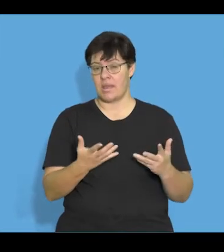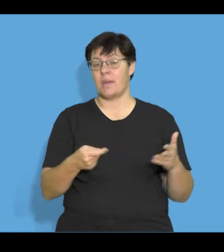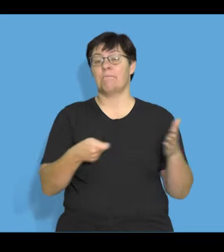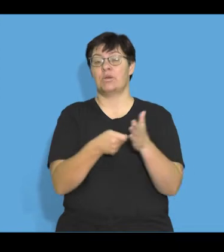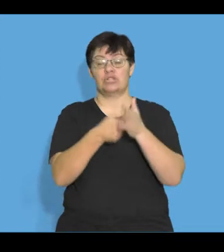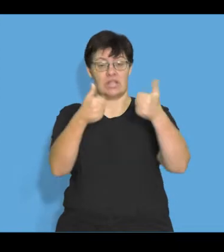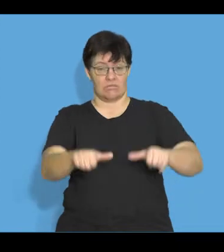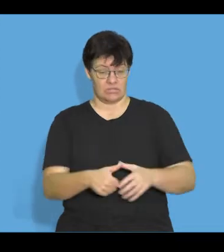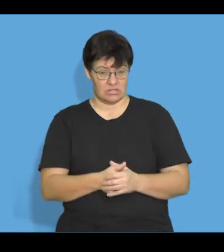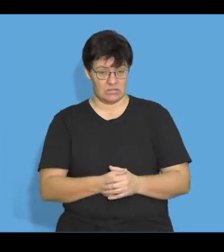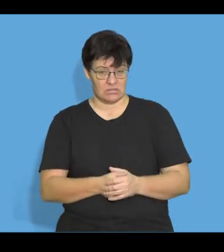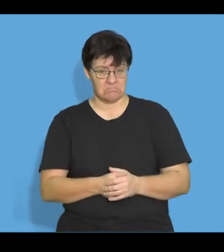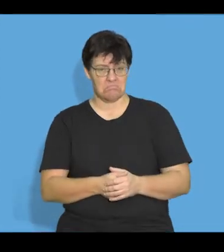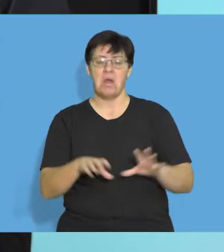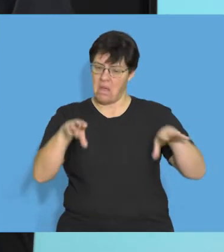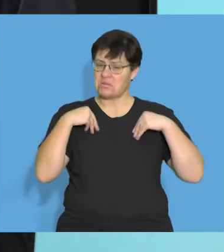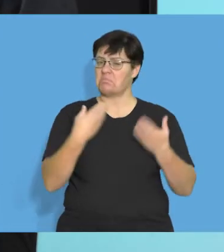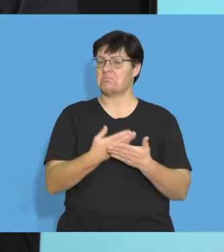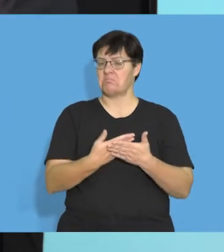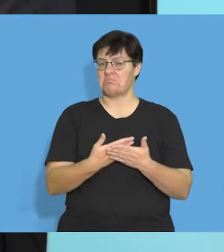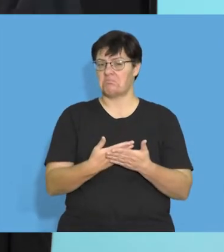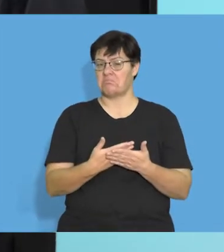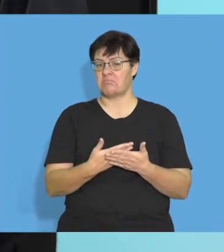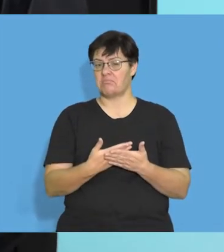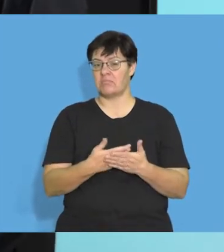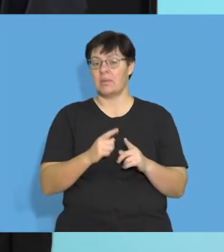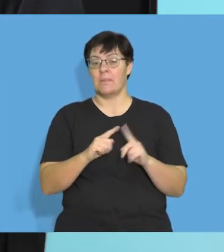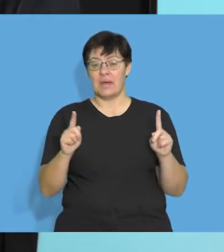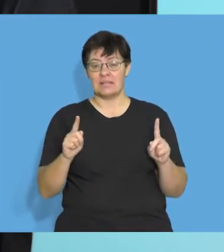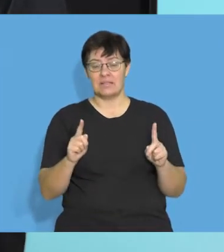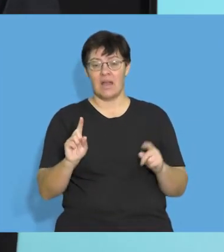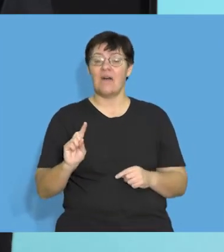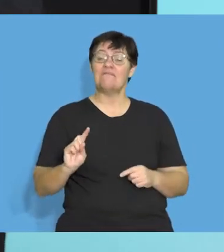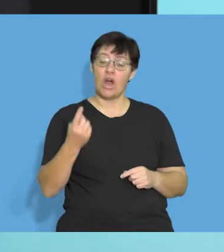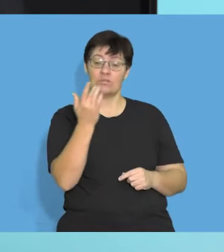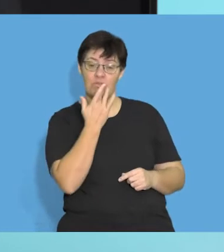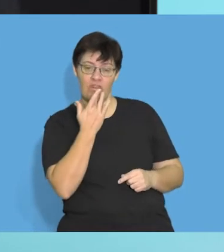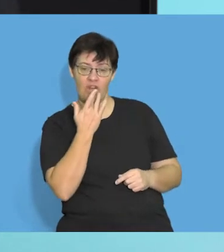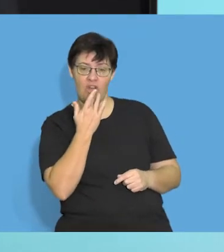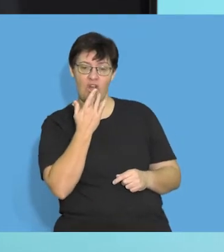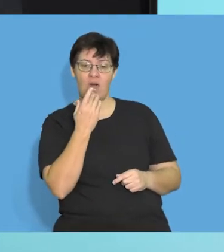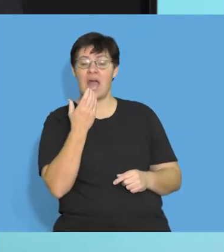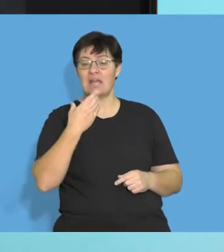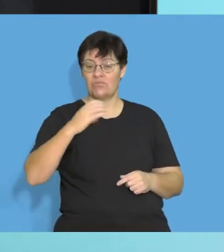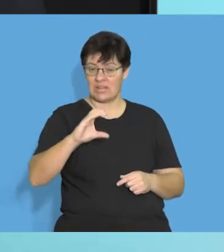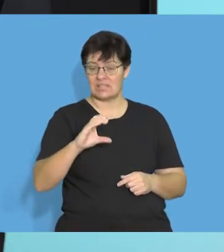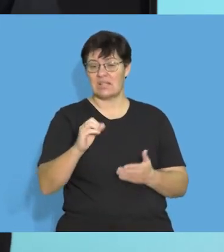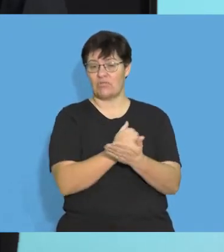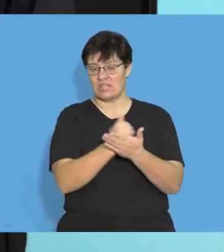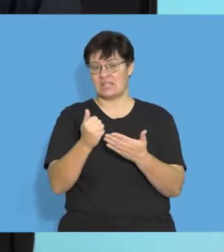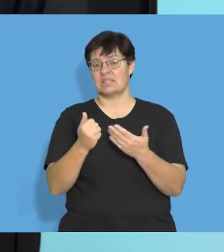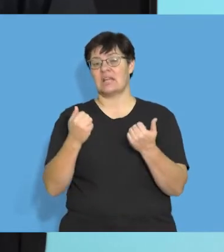That is also acceptable. However, it is first preferable to take it to your creditors allowances account and